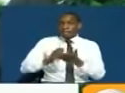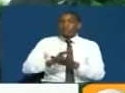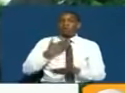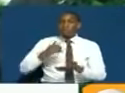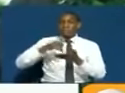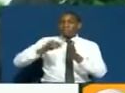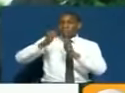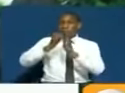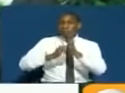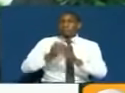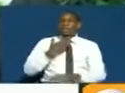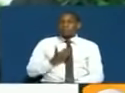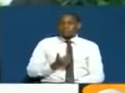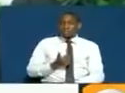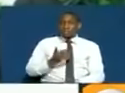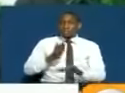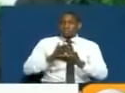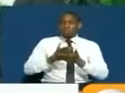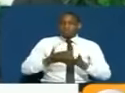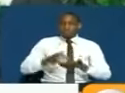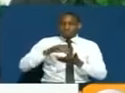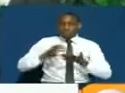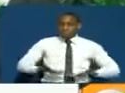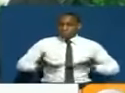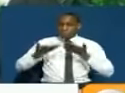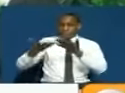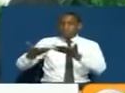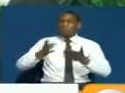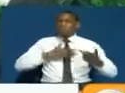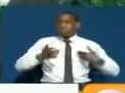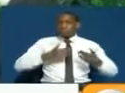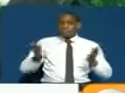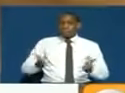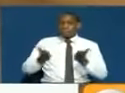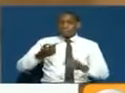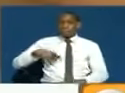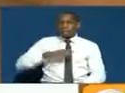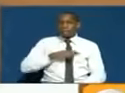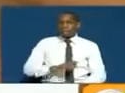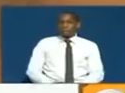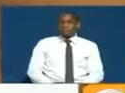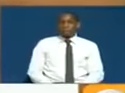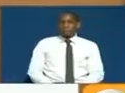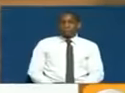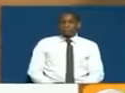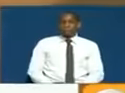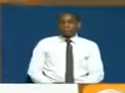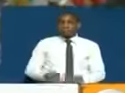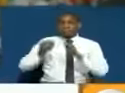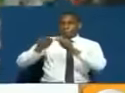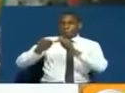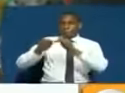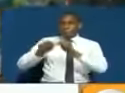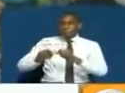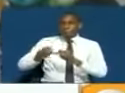the agenda. We want to be articulate our position in as far as our welfare is concerned. Yatani took a swipe at